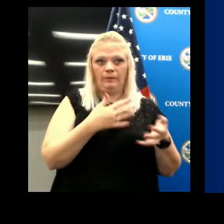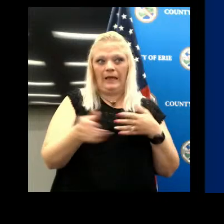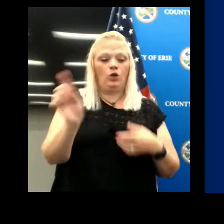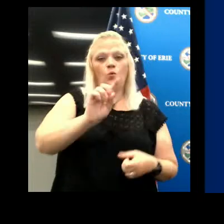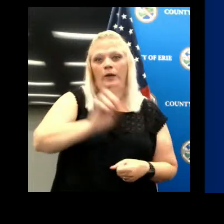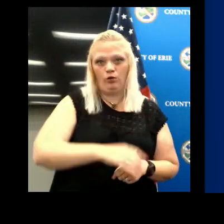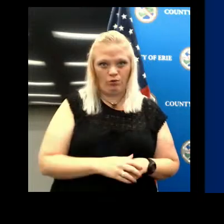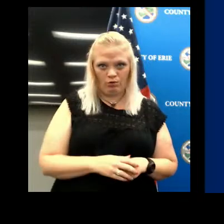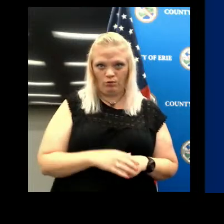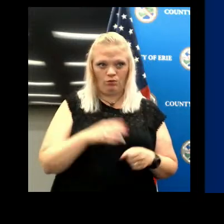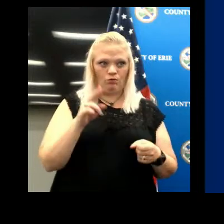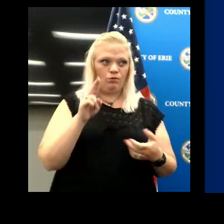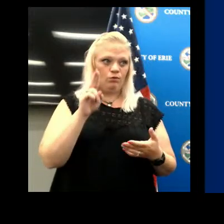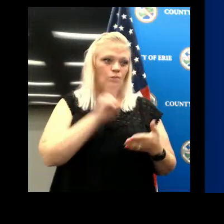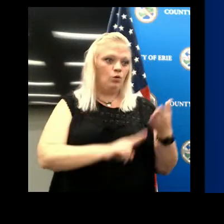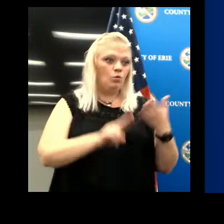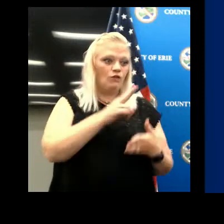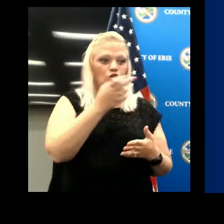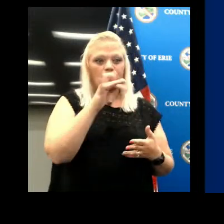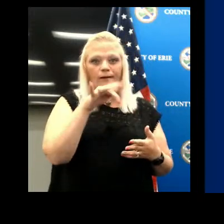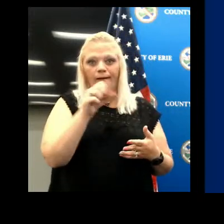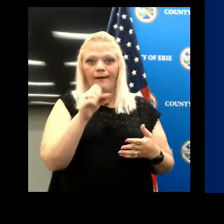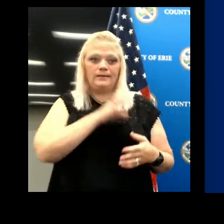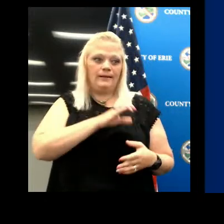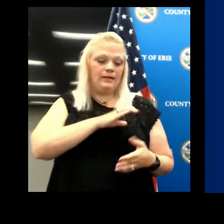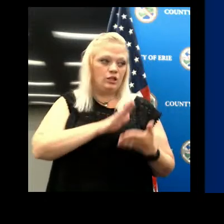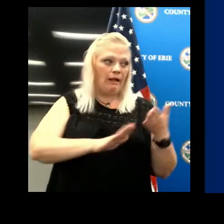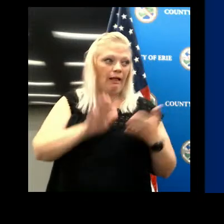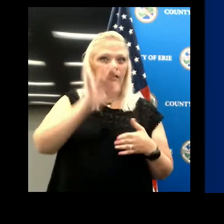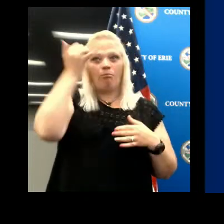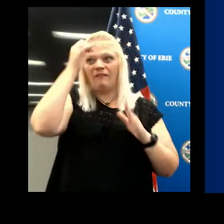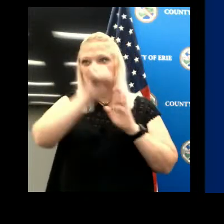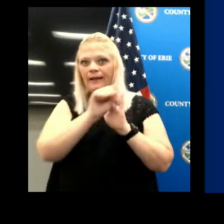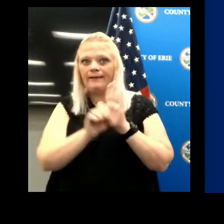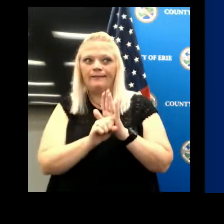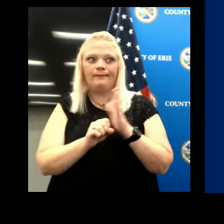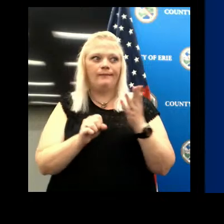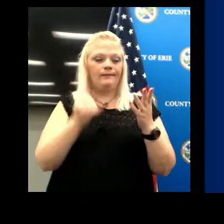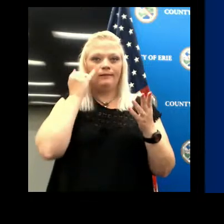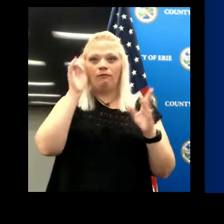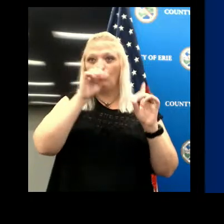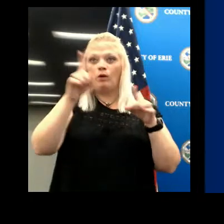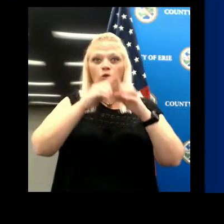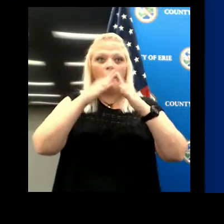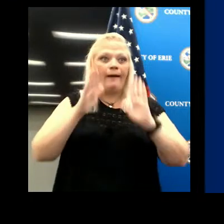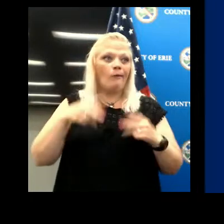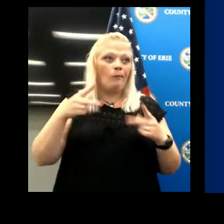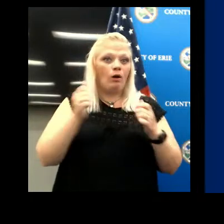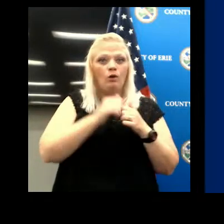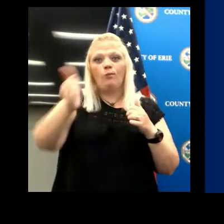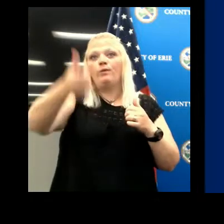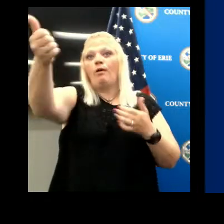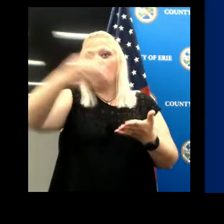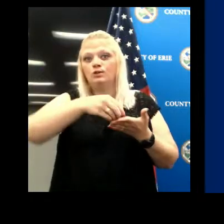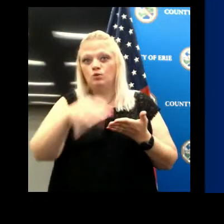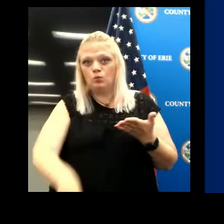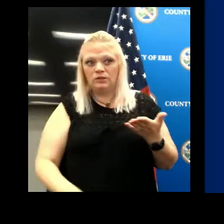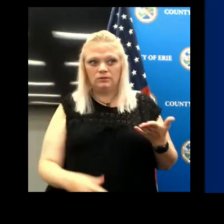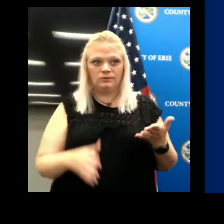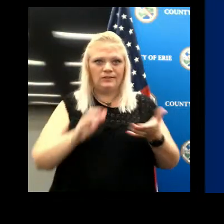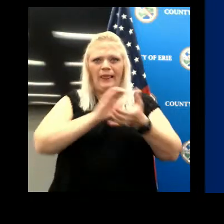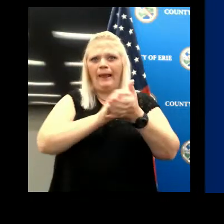whether it was in the University Heights District, if it was Canisius College, if it was Buff State, or if you went to a house party with other college-age students